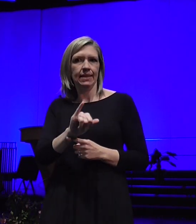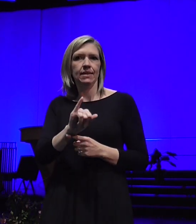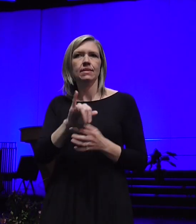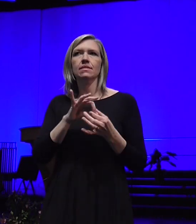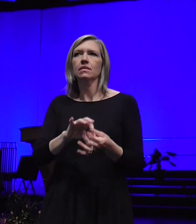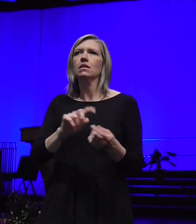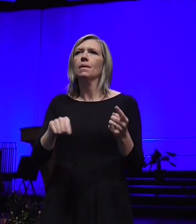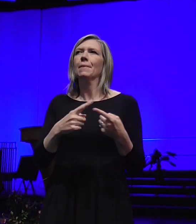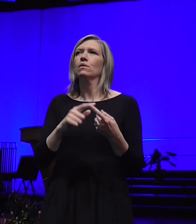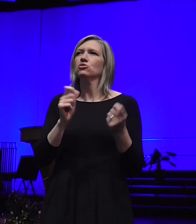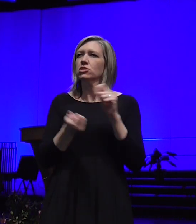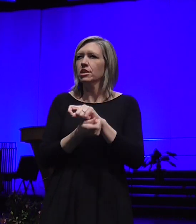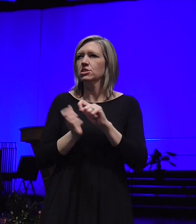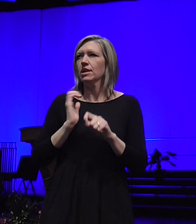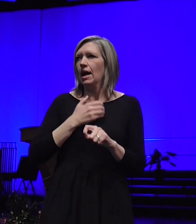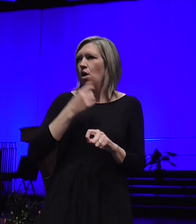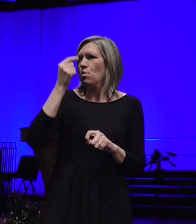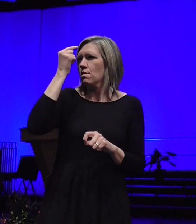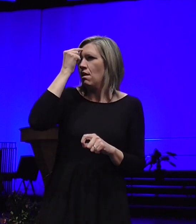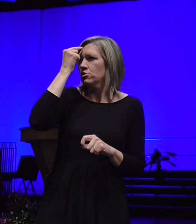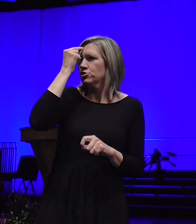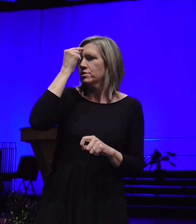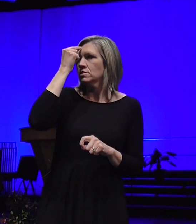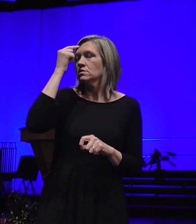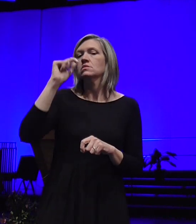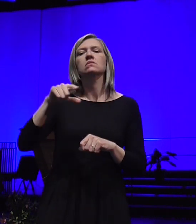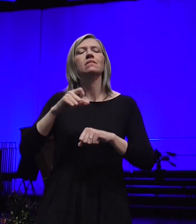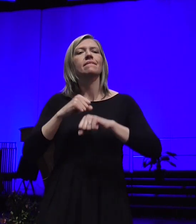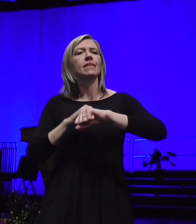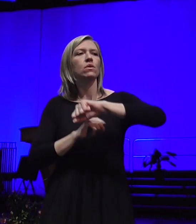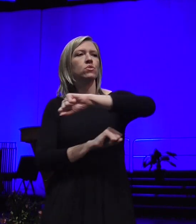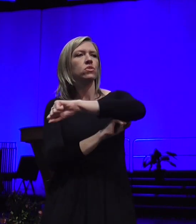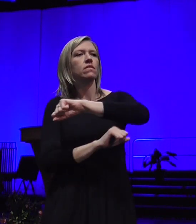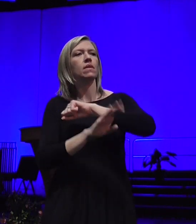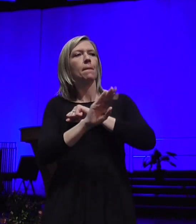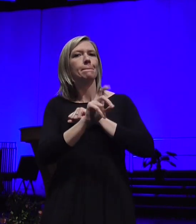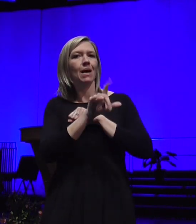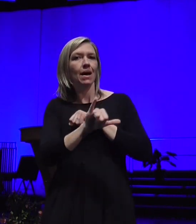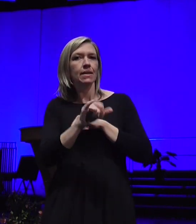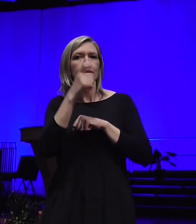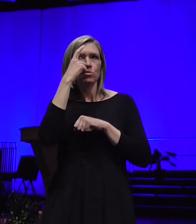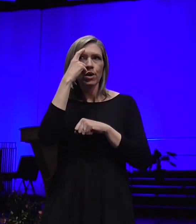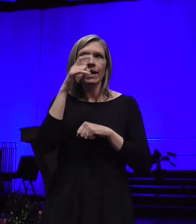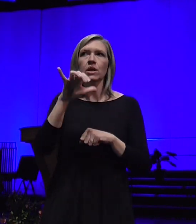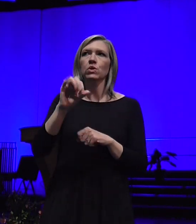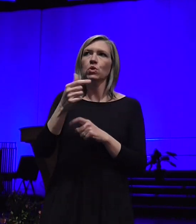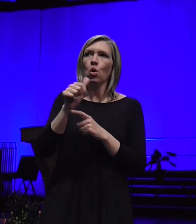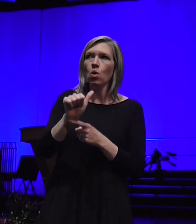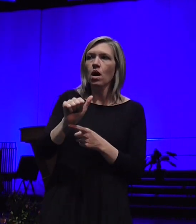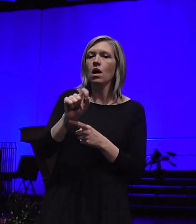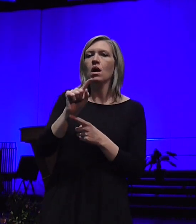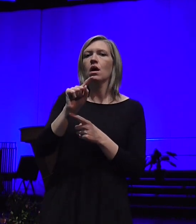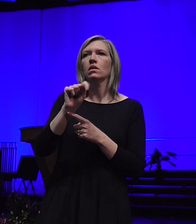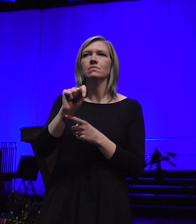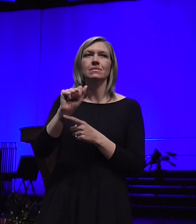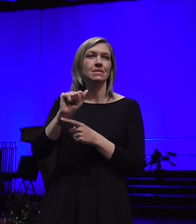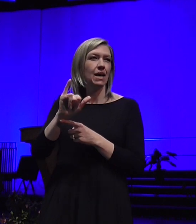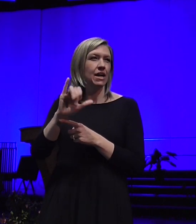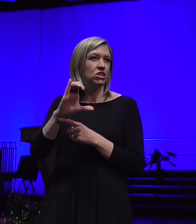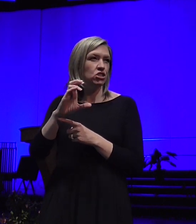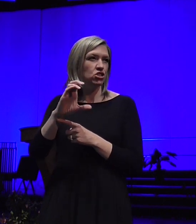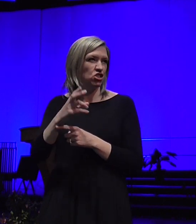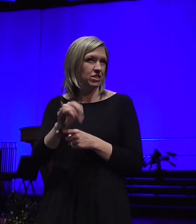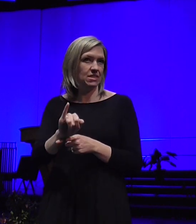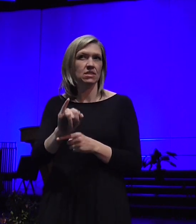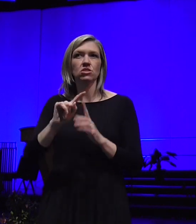changing our consciousness. He is the founder of Body, Brain, Yoga, and Tai Chi. Started in Korea many years ago.